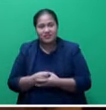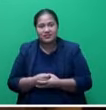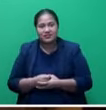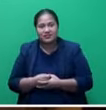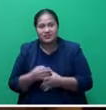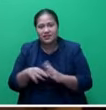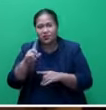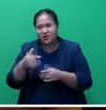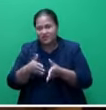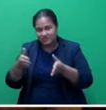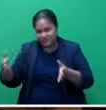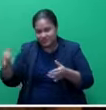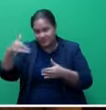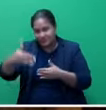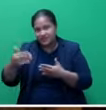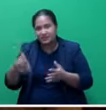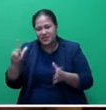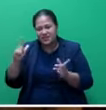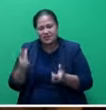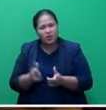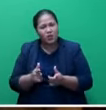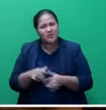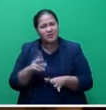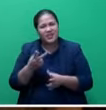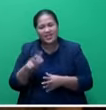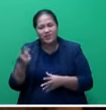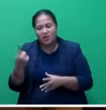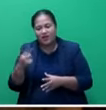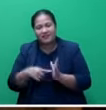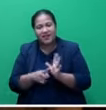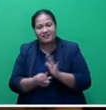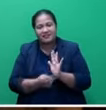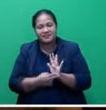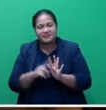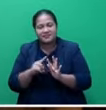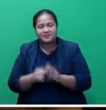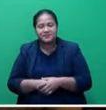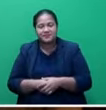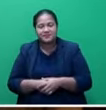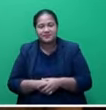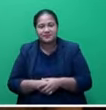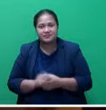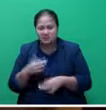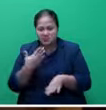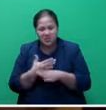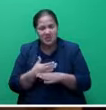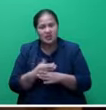of the plots and lowest at 81 tons per hectare. Efforts have